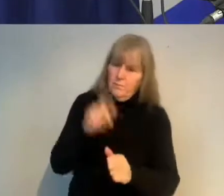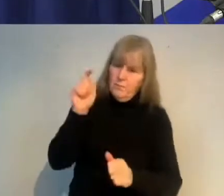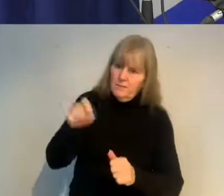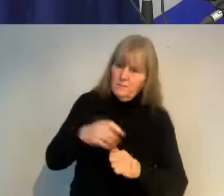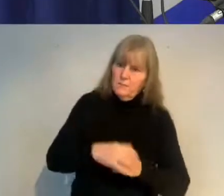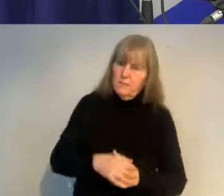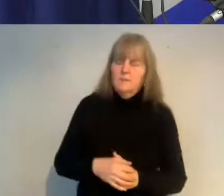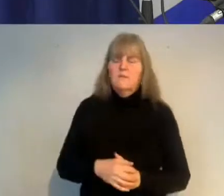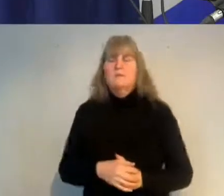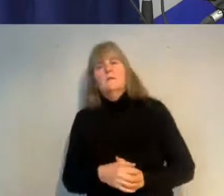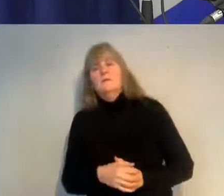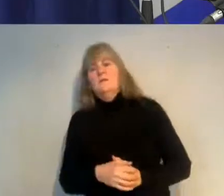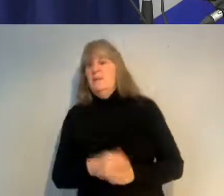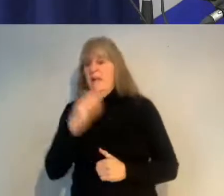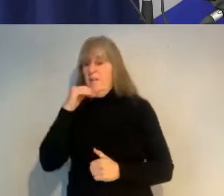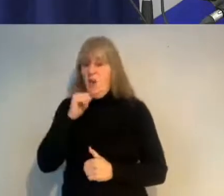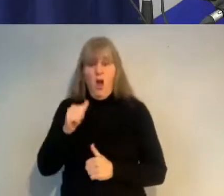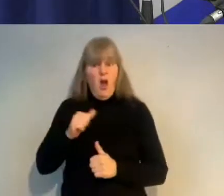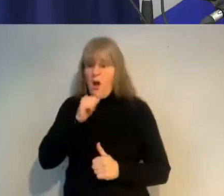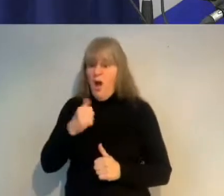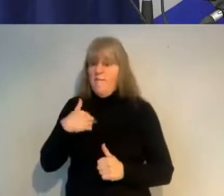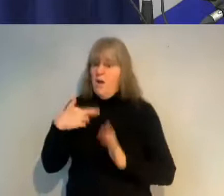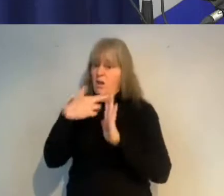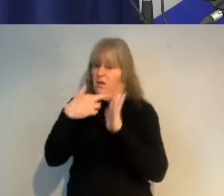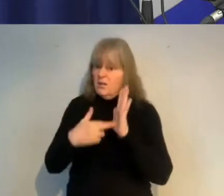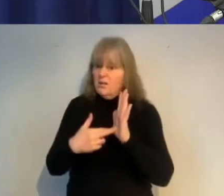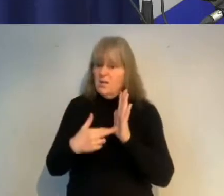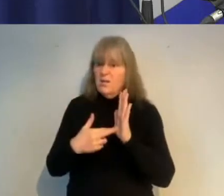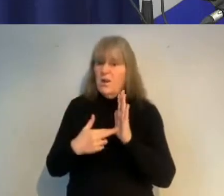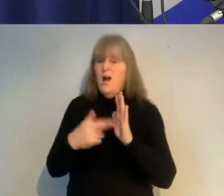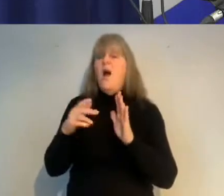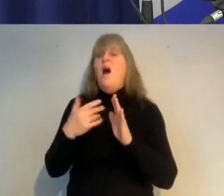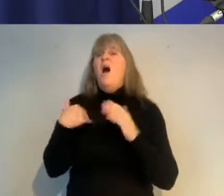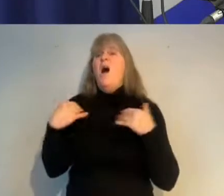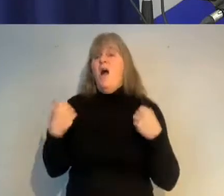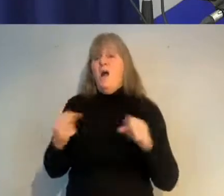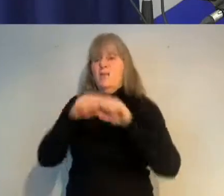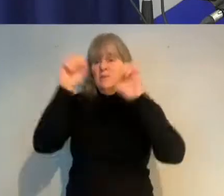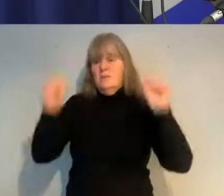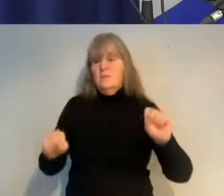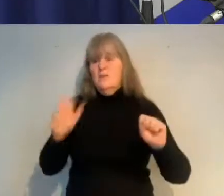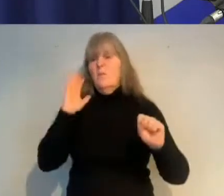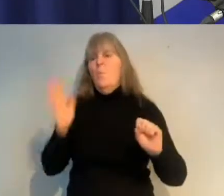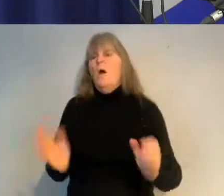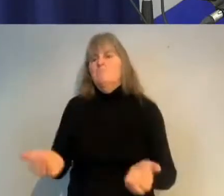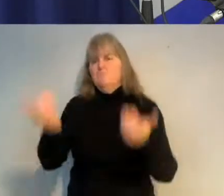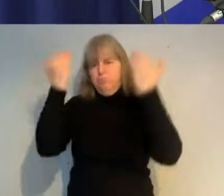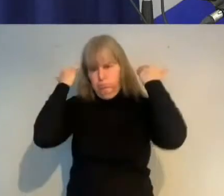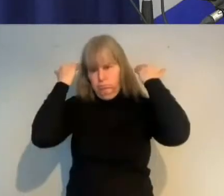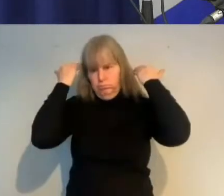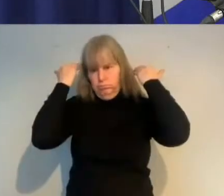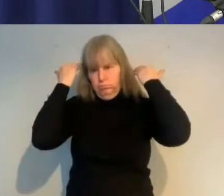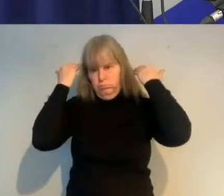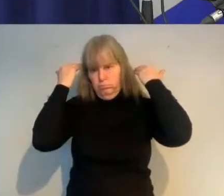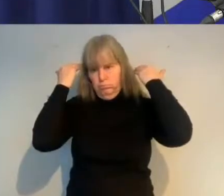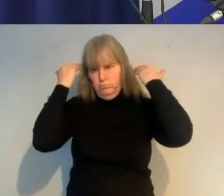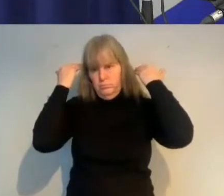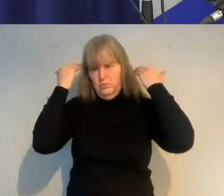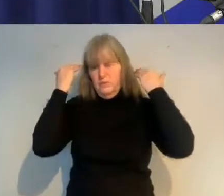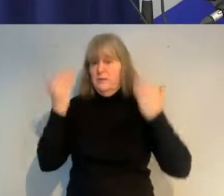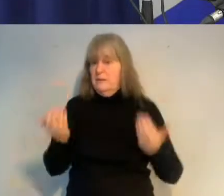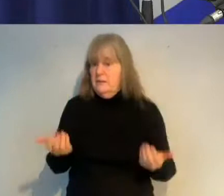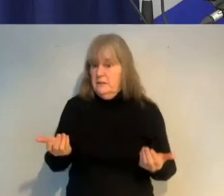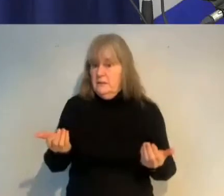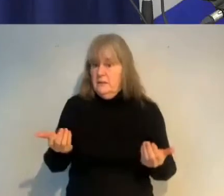Without these measures, our health system will very likely be overwhelmed. Even with them, we